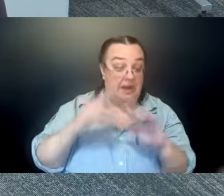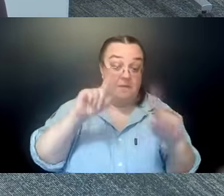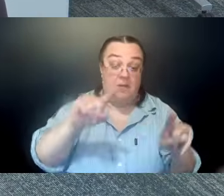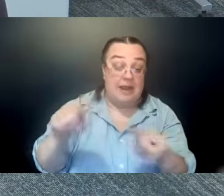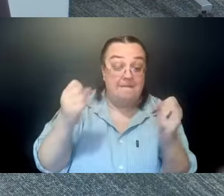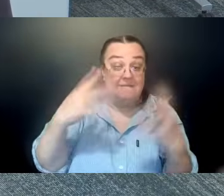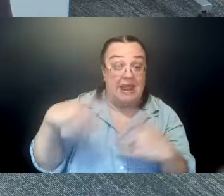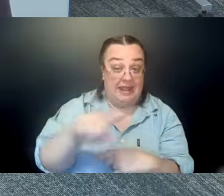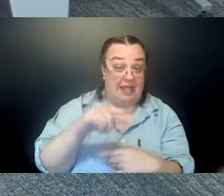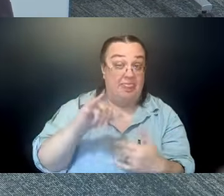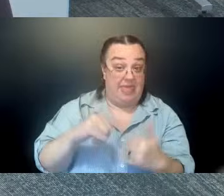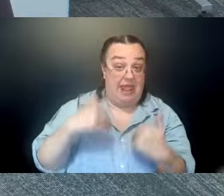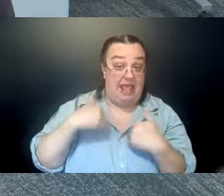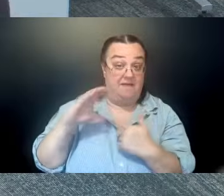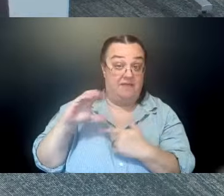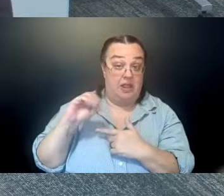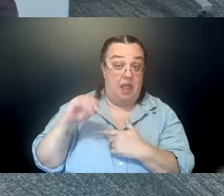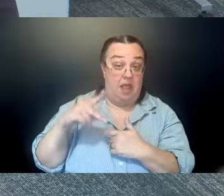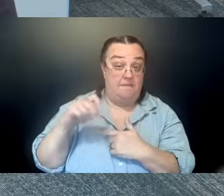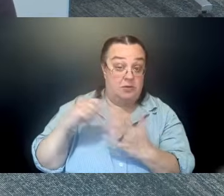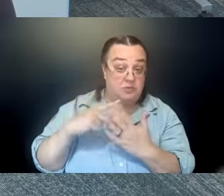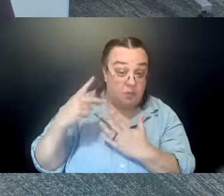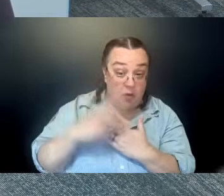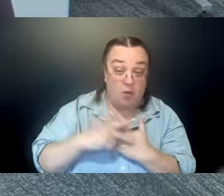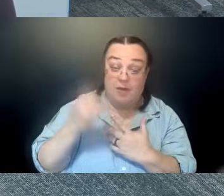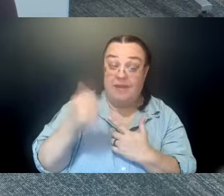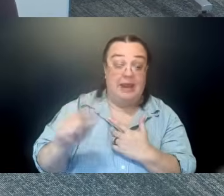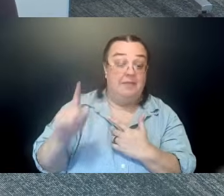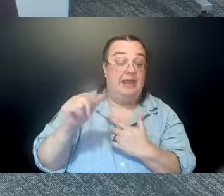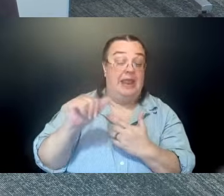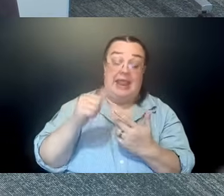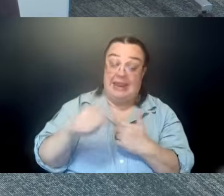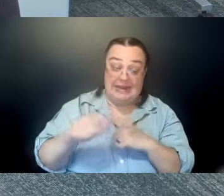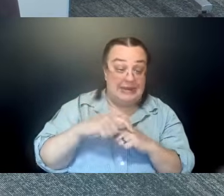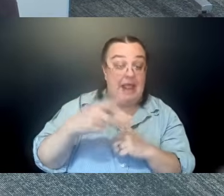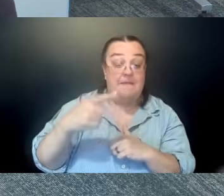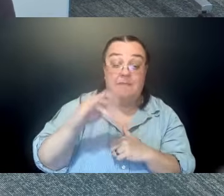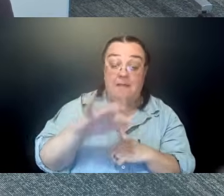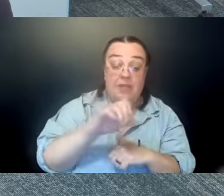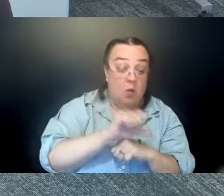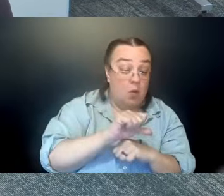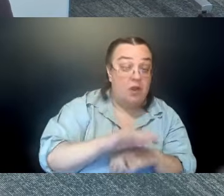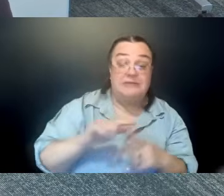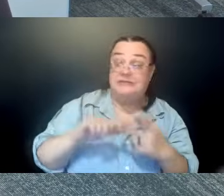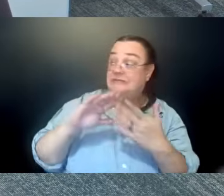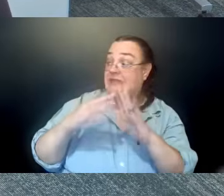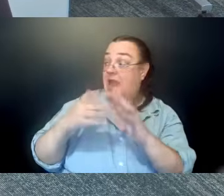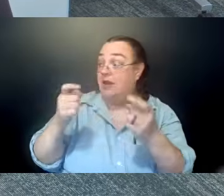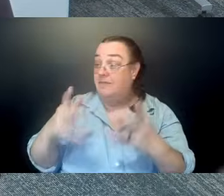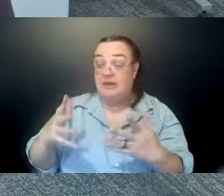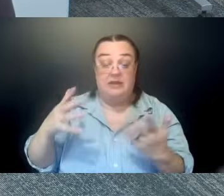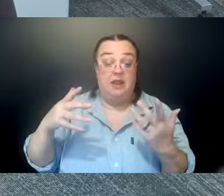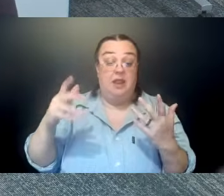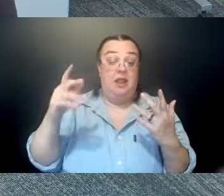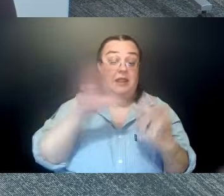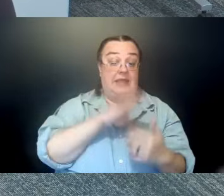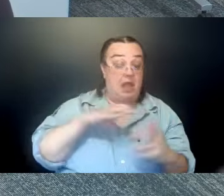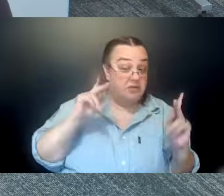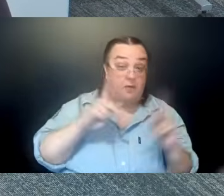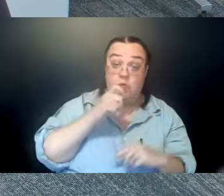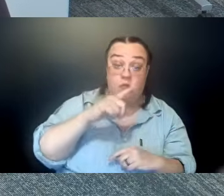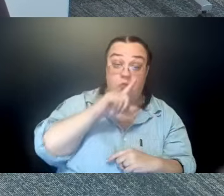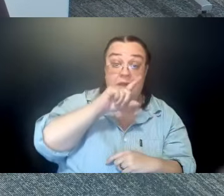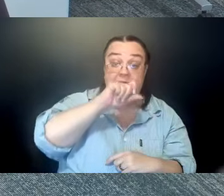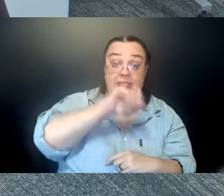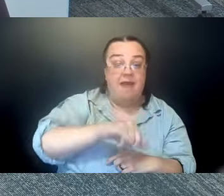programs. Anybody at any time, Public Works, Town Administrator, council people who really love the compost stuff, feel free